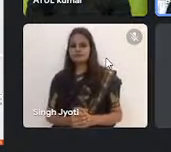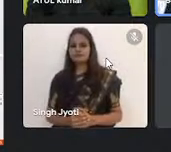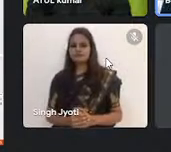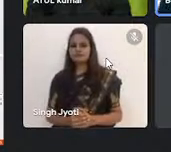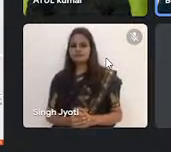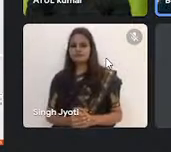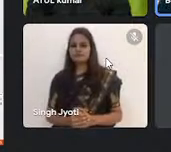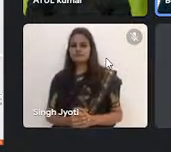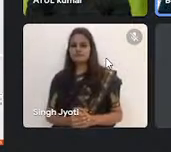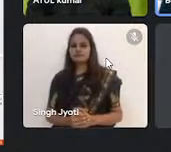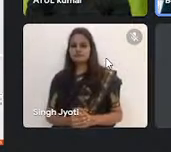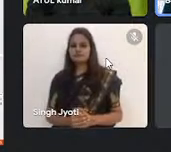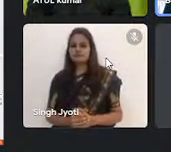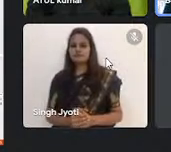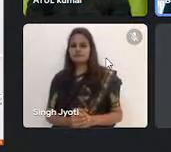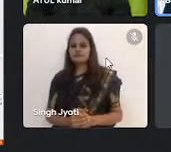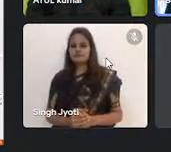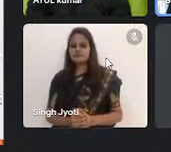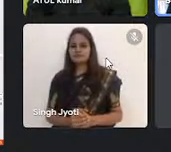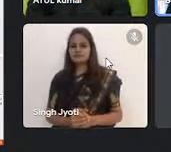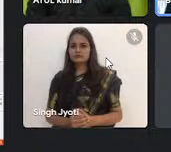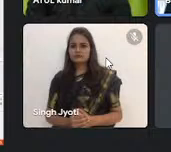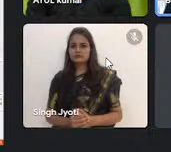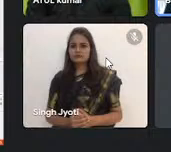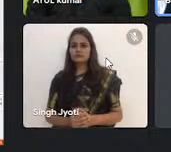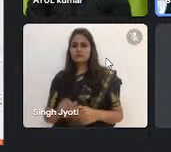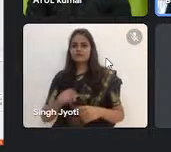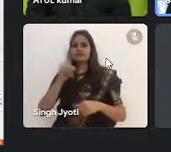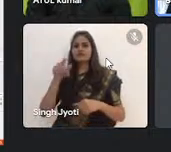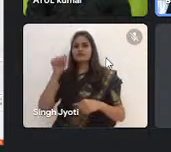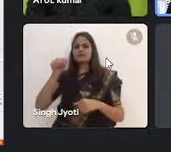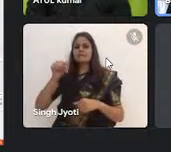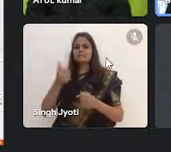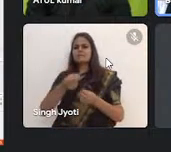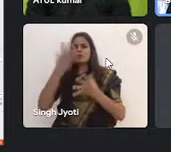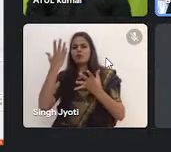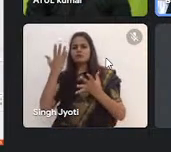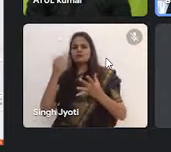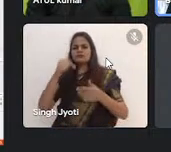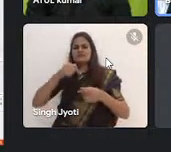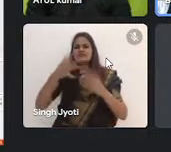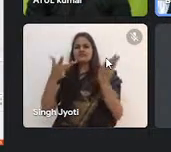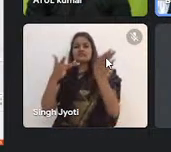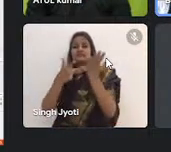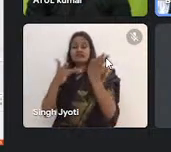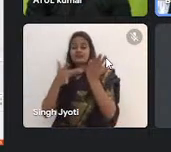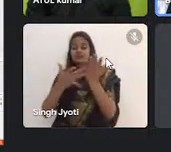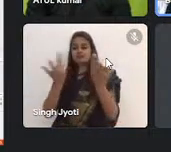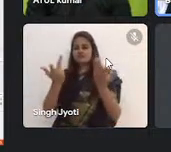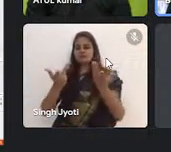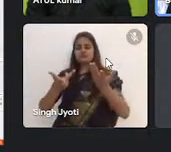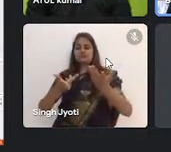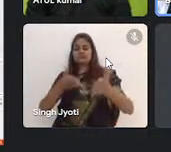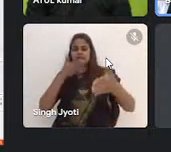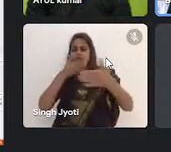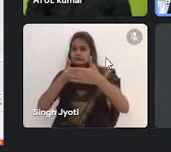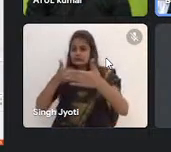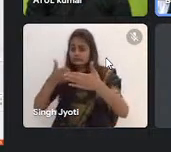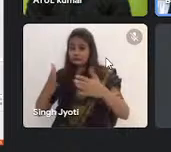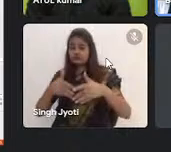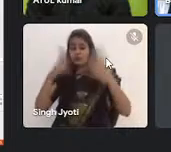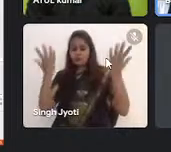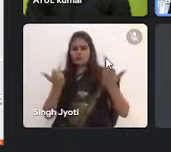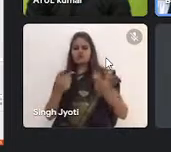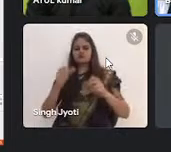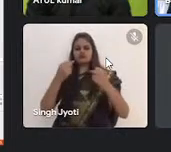to do with a number of challenges, technological, cultural, and linguistic. So let me